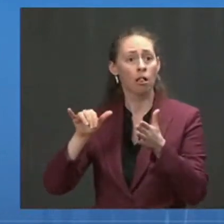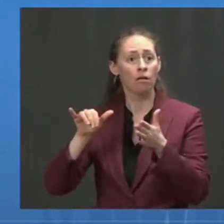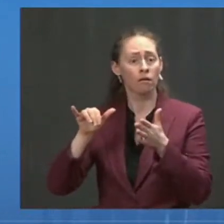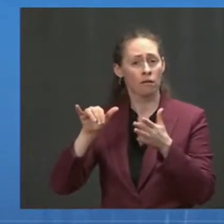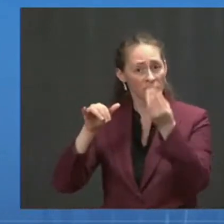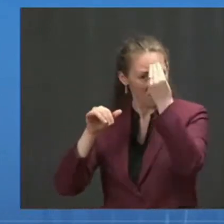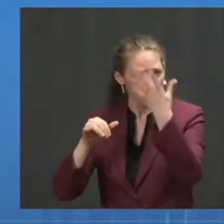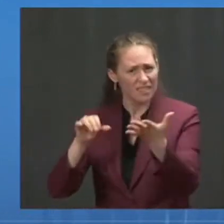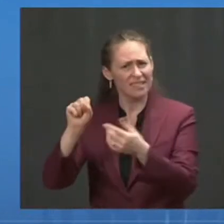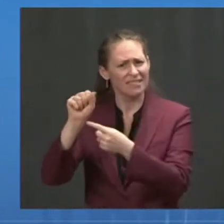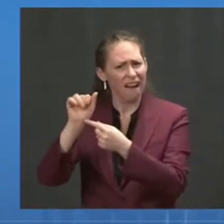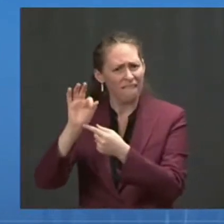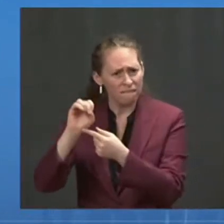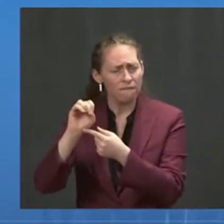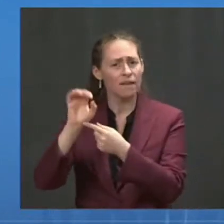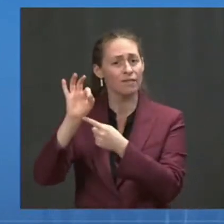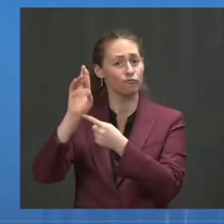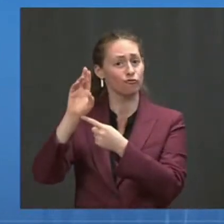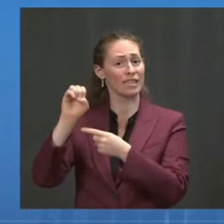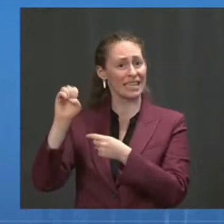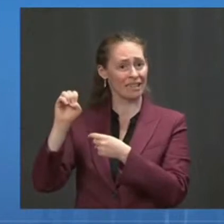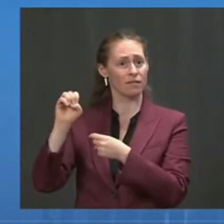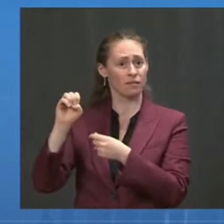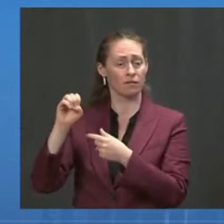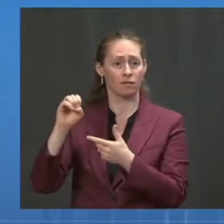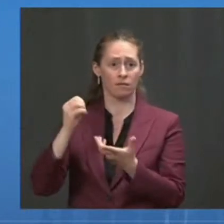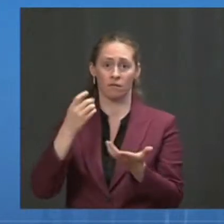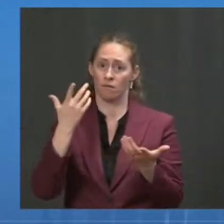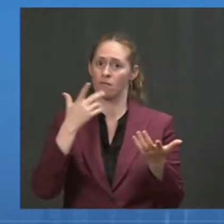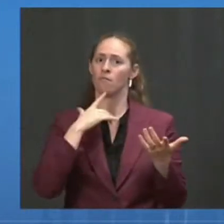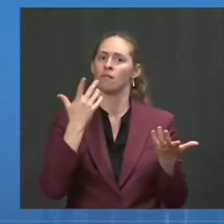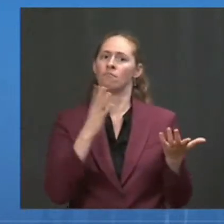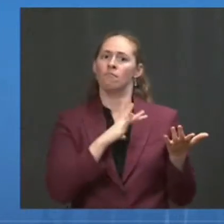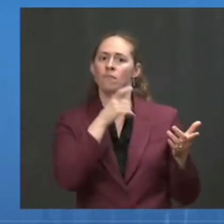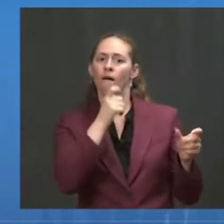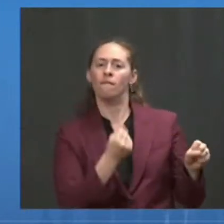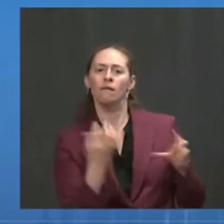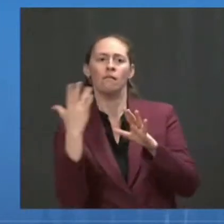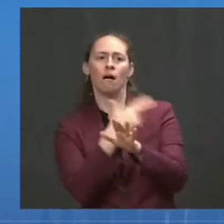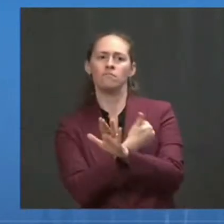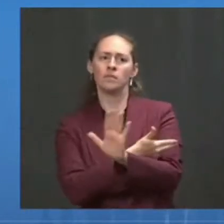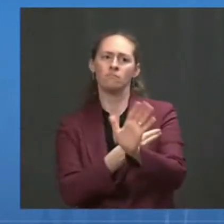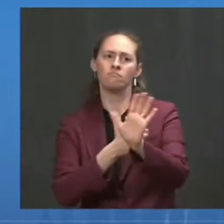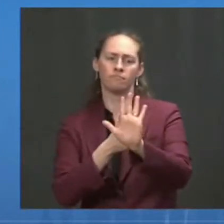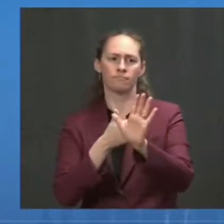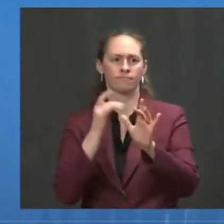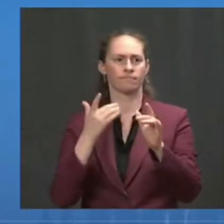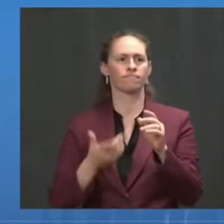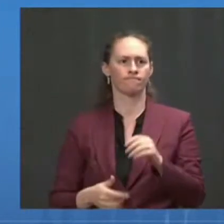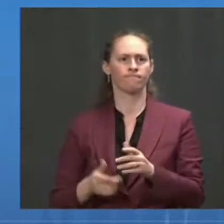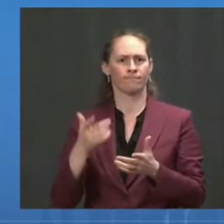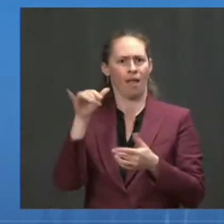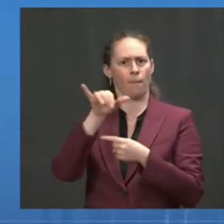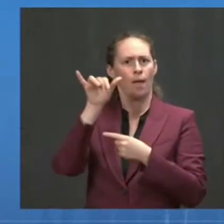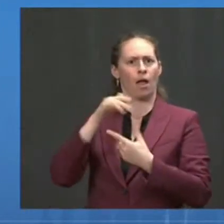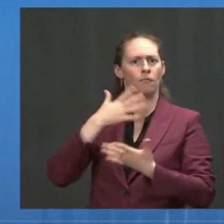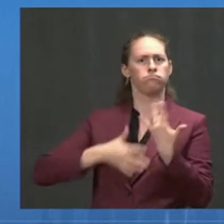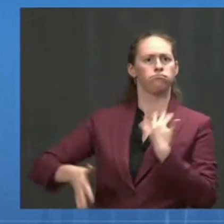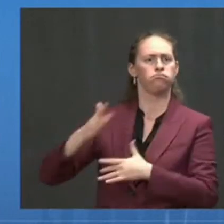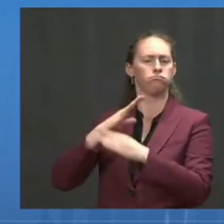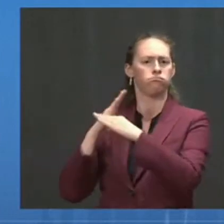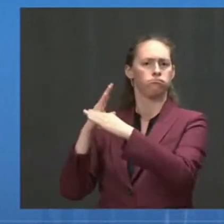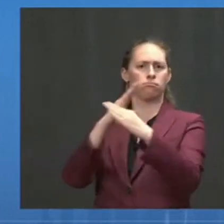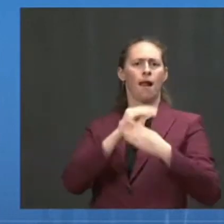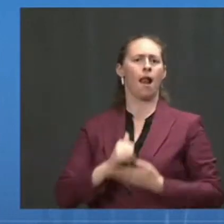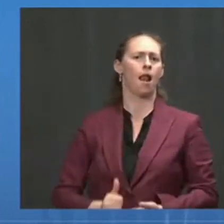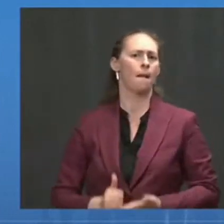them alive. And our surge teams have been working closely with states, increasing access, provider uptake, and patient confidence.